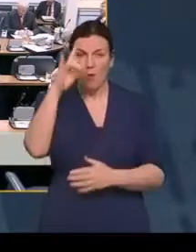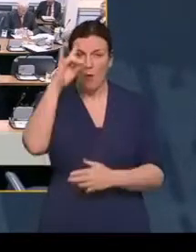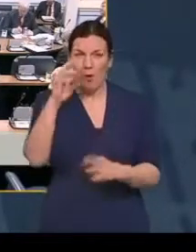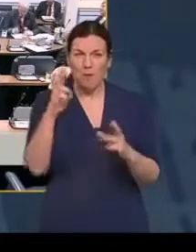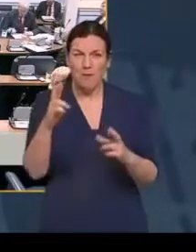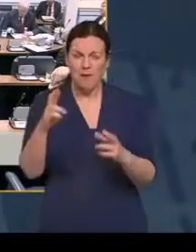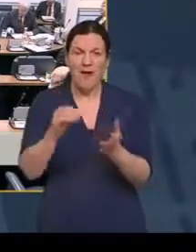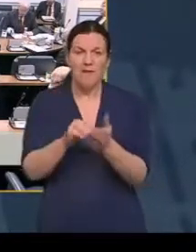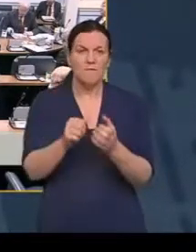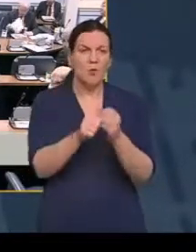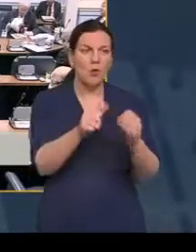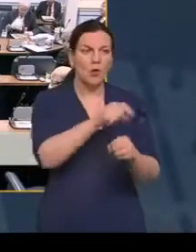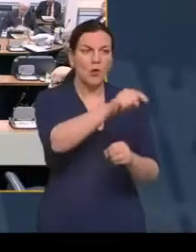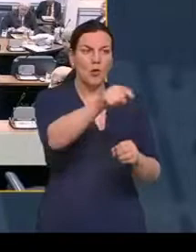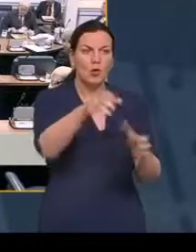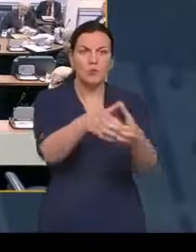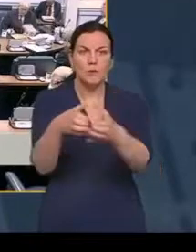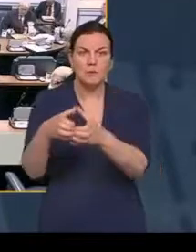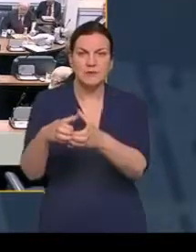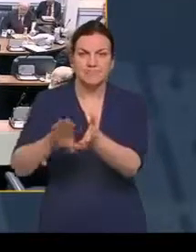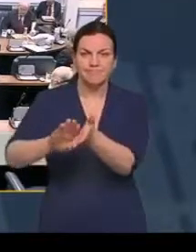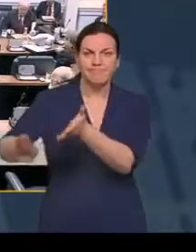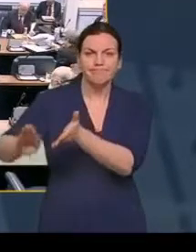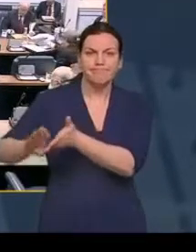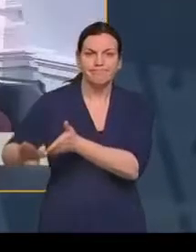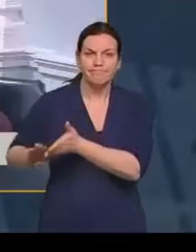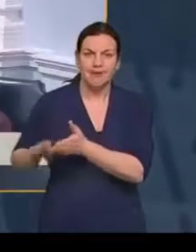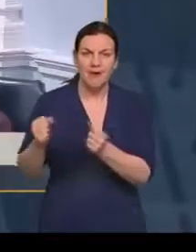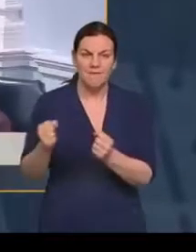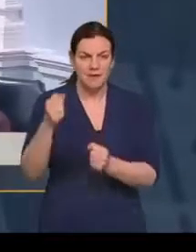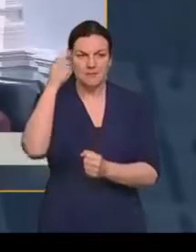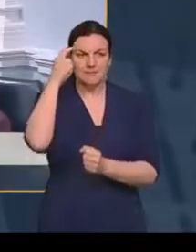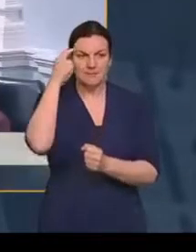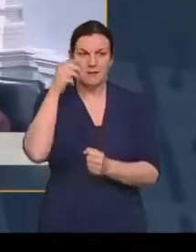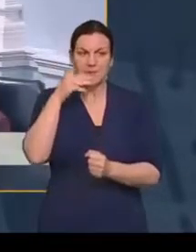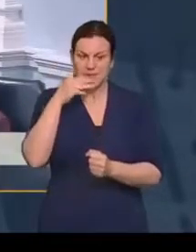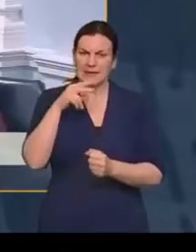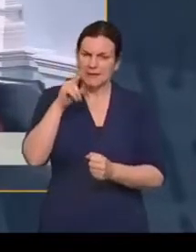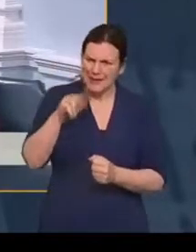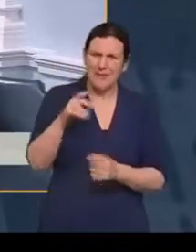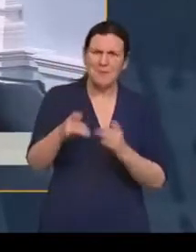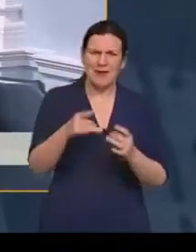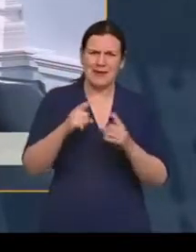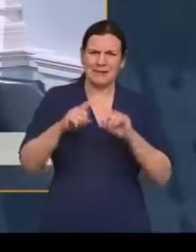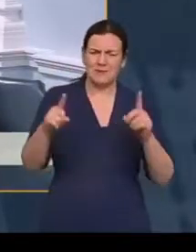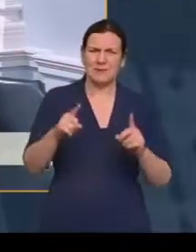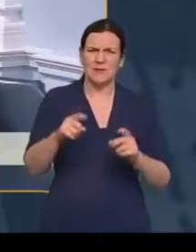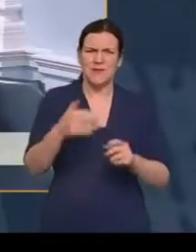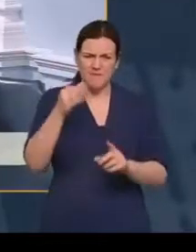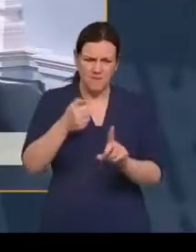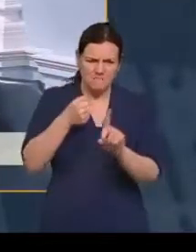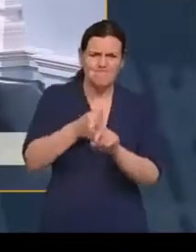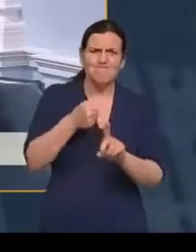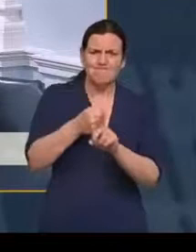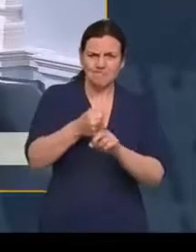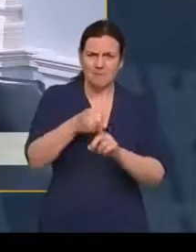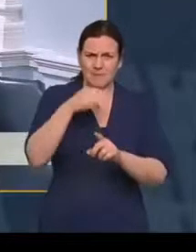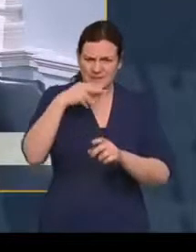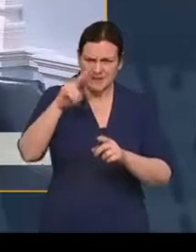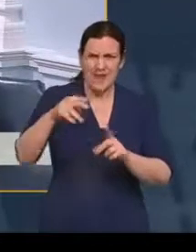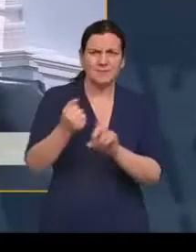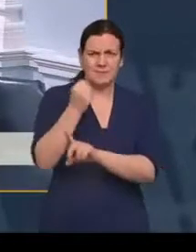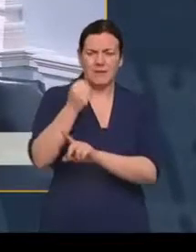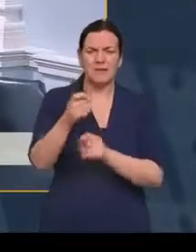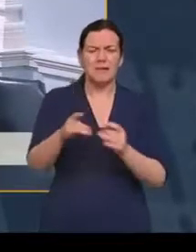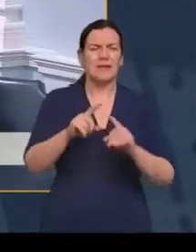gives a sense of hope to other marginalised groups, that if we actually champion the cause and we can make a difference, and I congratulate again Mark